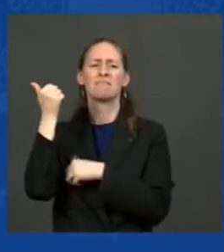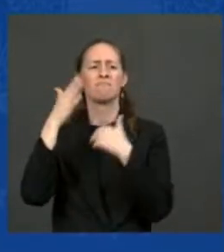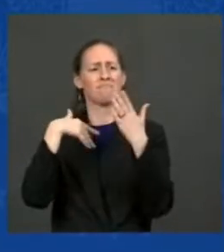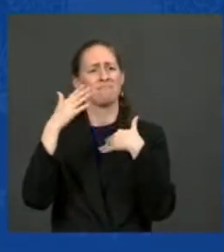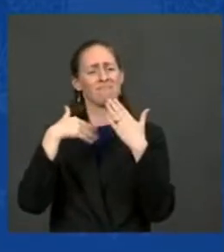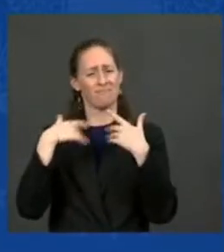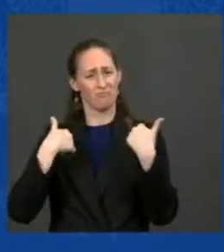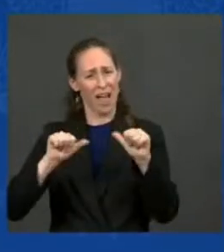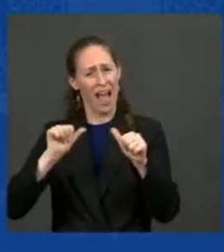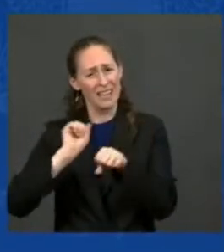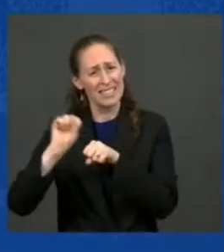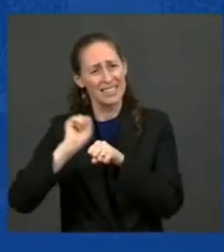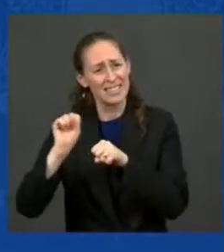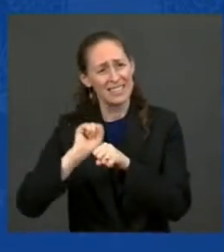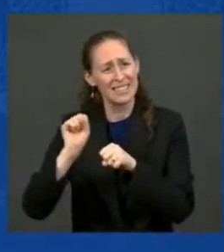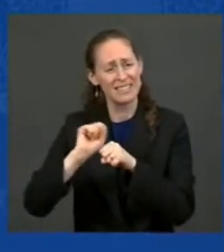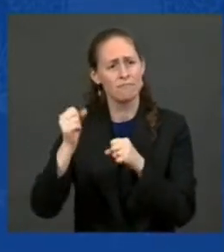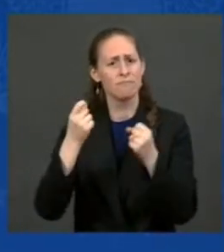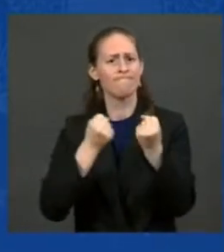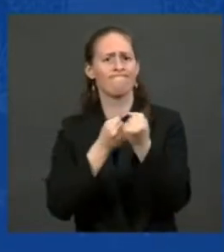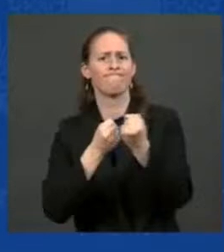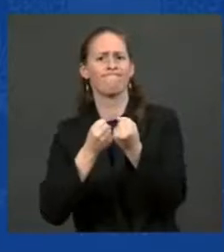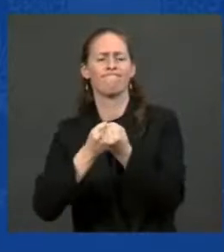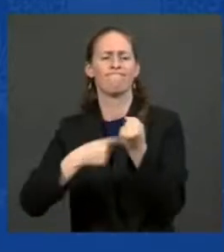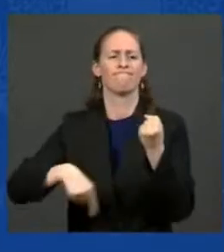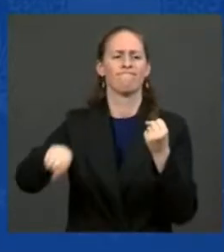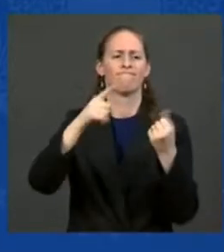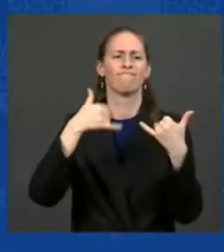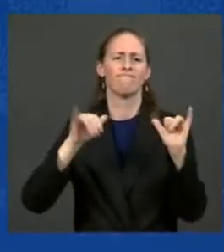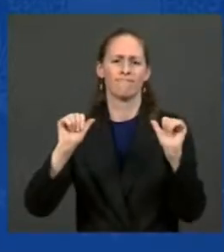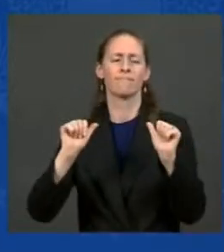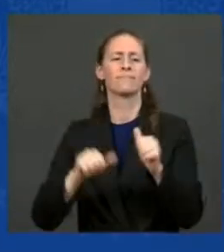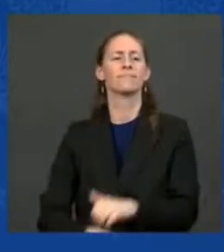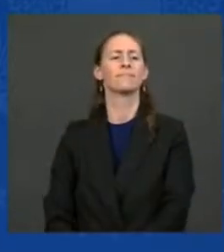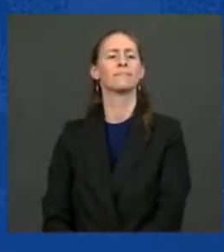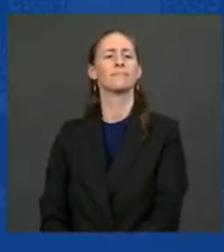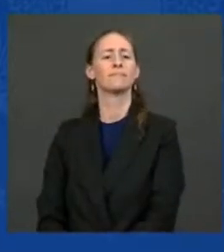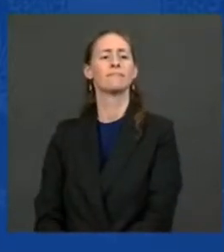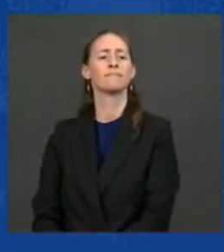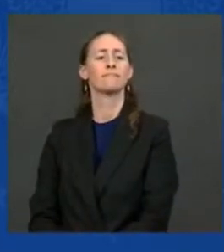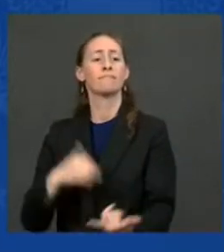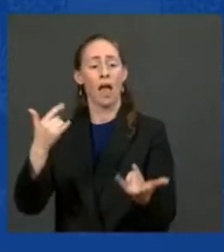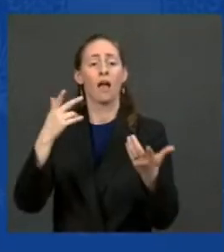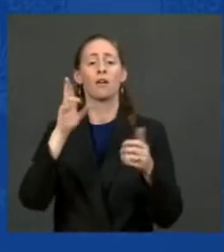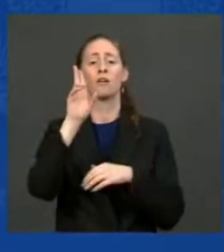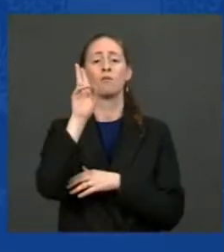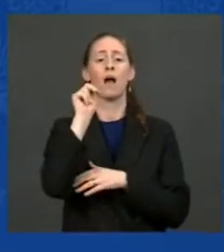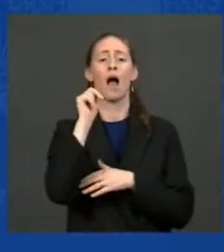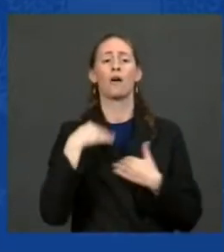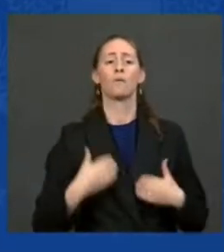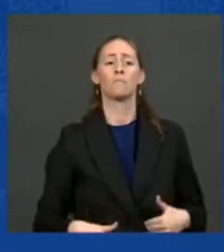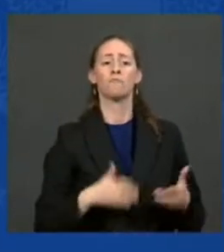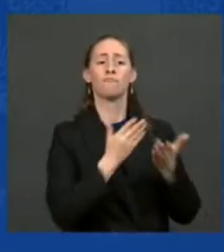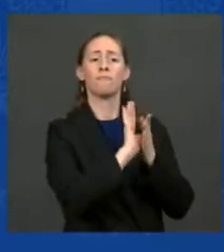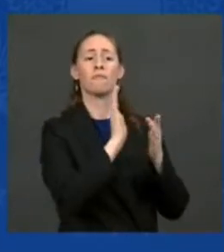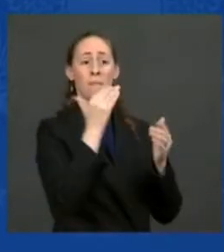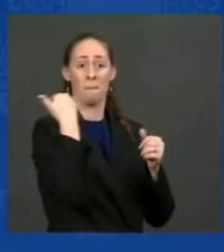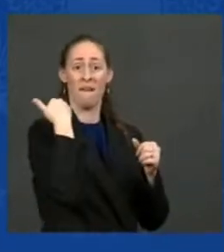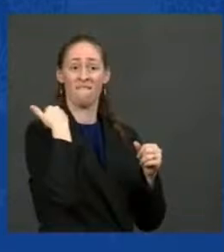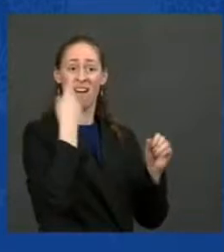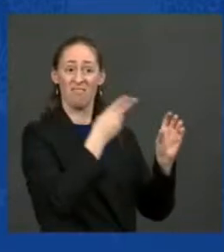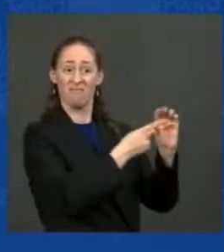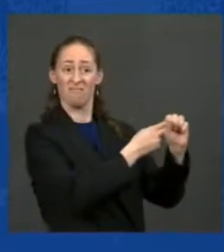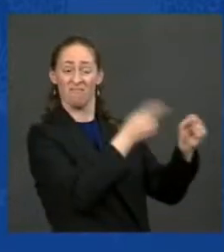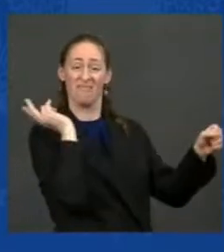challenges. We have rejoined the UN Human Rights Council, which we walked away from. The United States